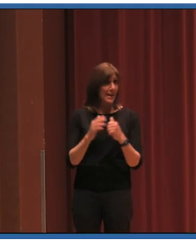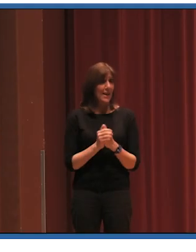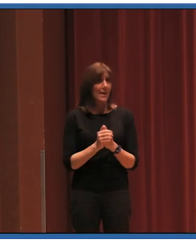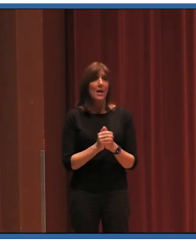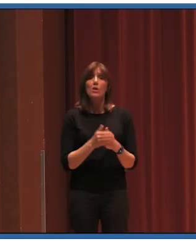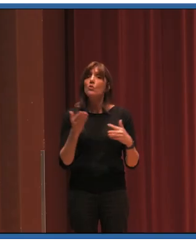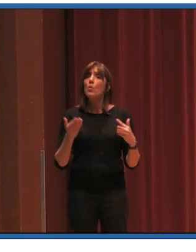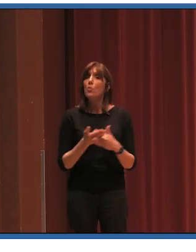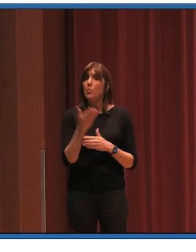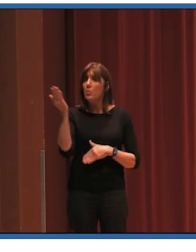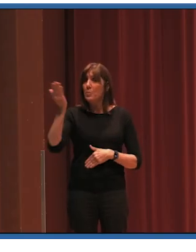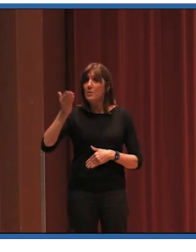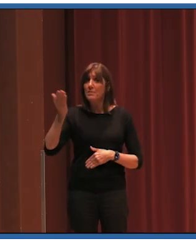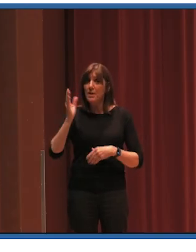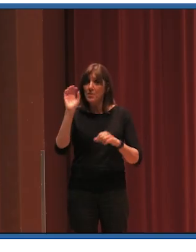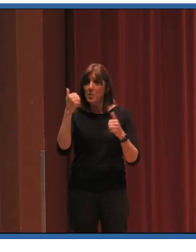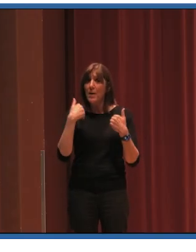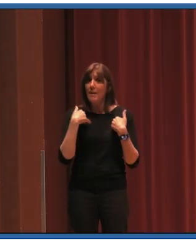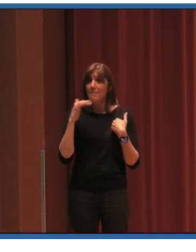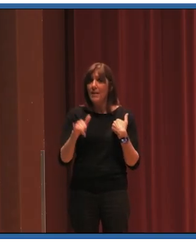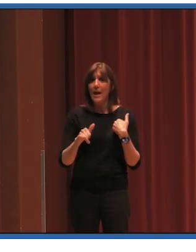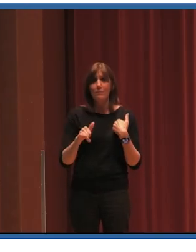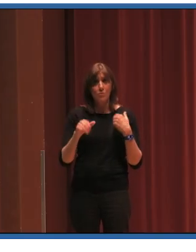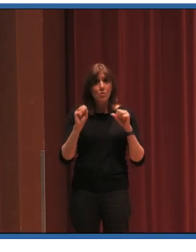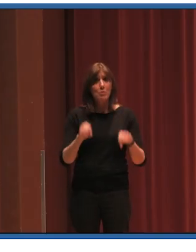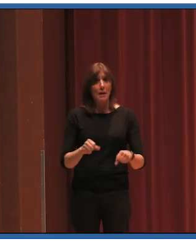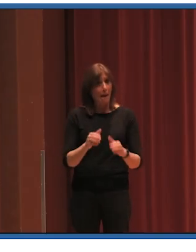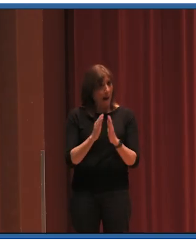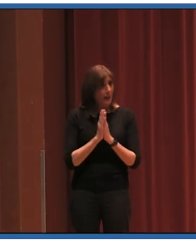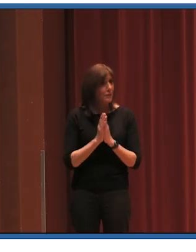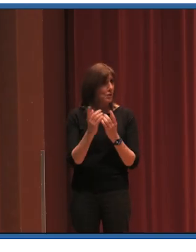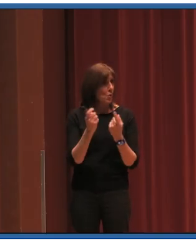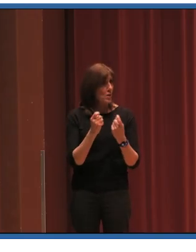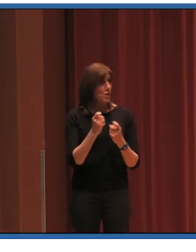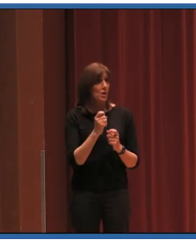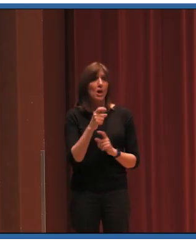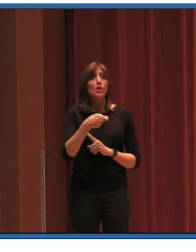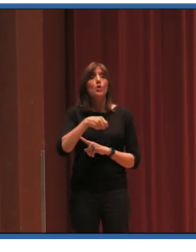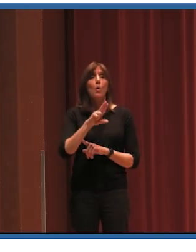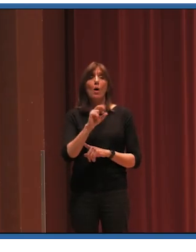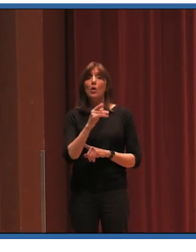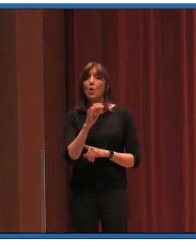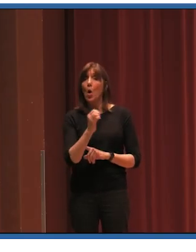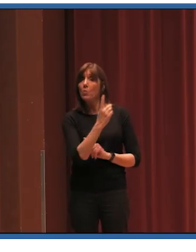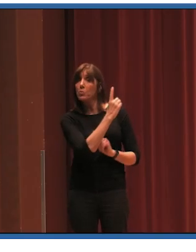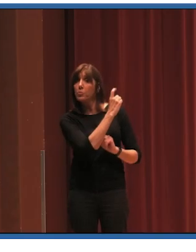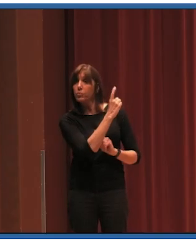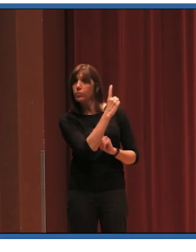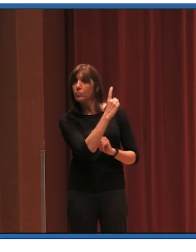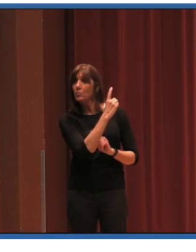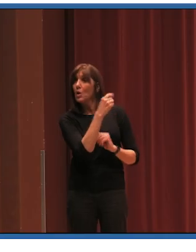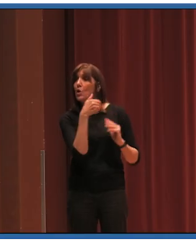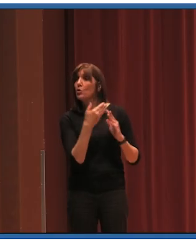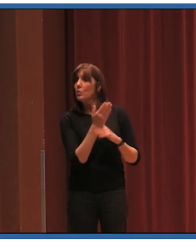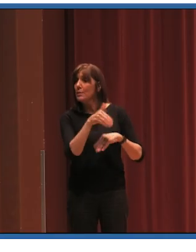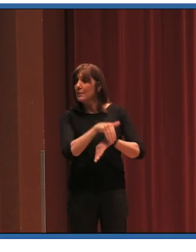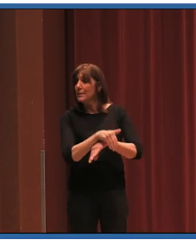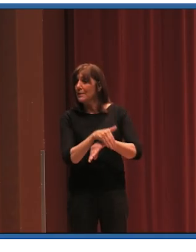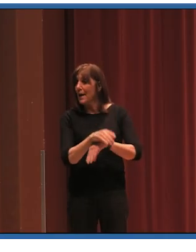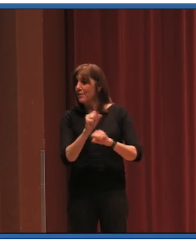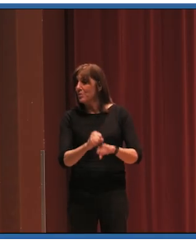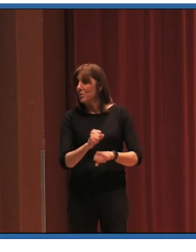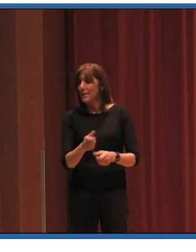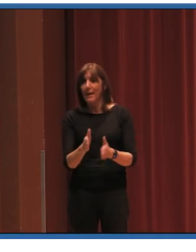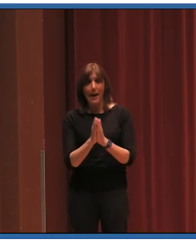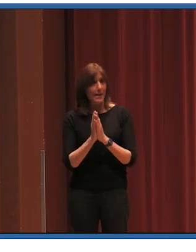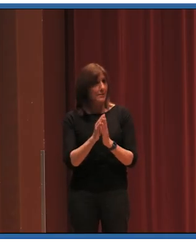throughout the presentation, please feel free to submit a question. That QR code will be up periodically throughout the slideshow. We want to make